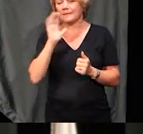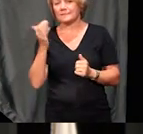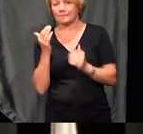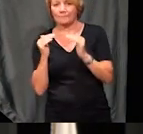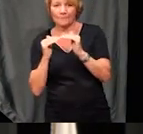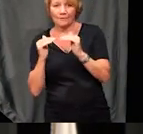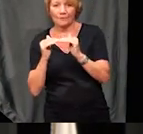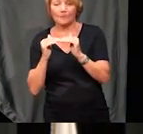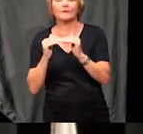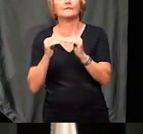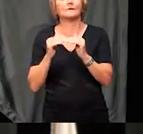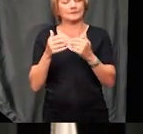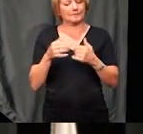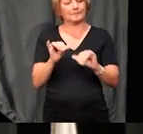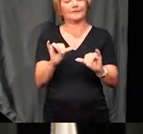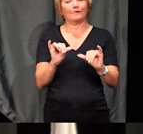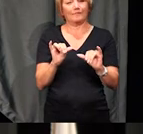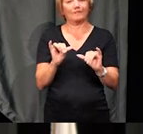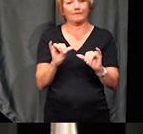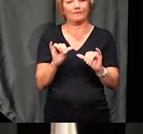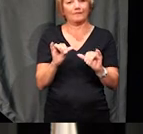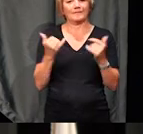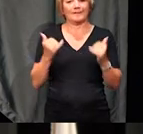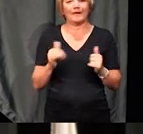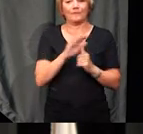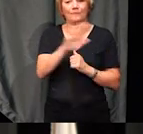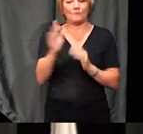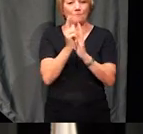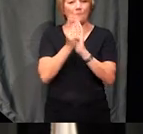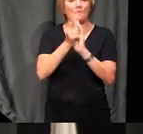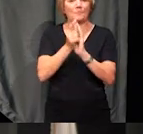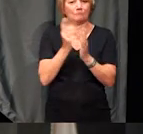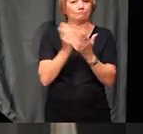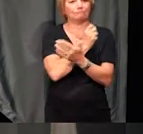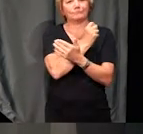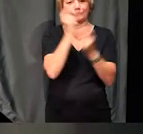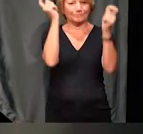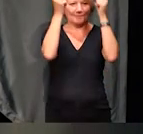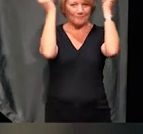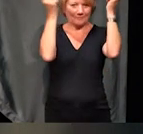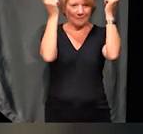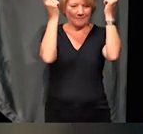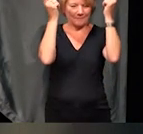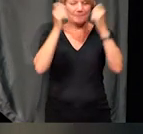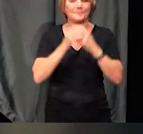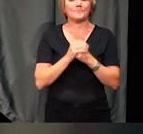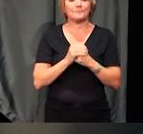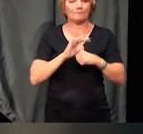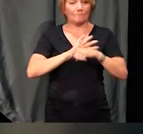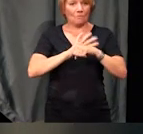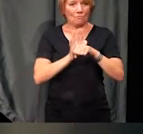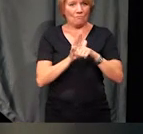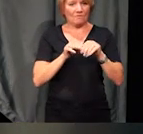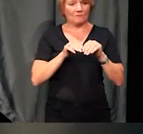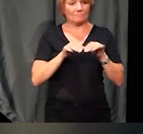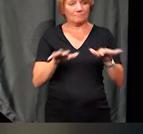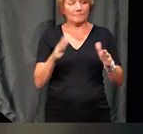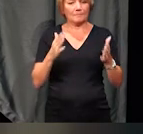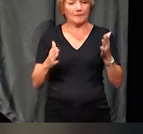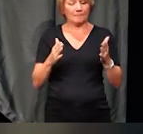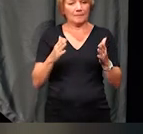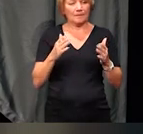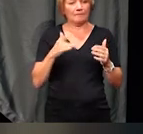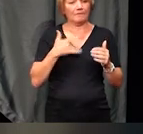fair. Even so, this is your moment to celebrate. While COVID-19 may